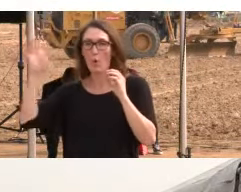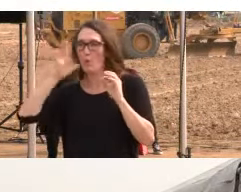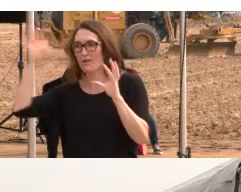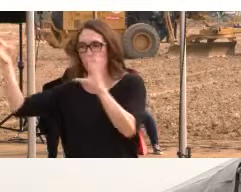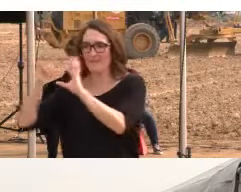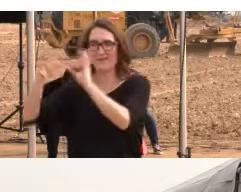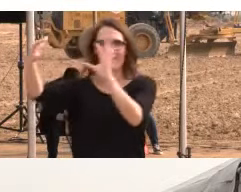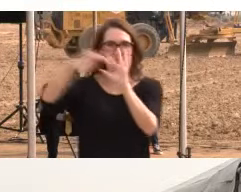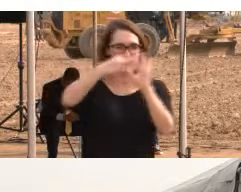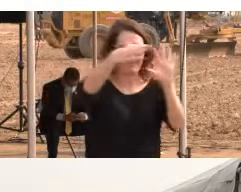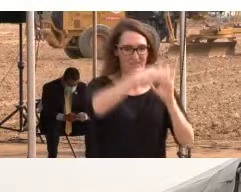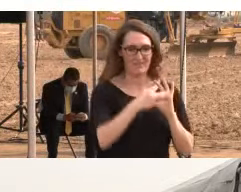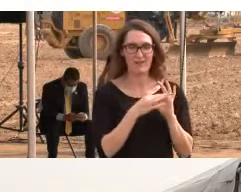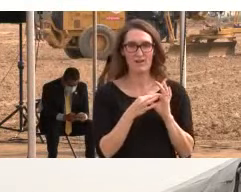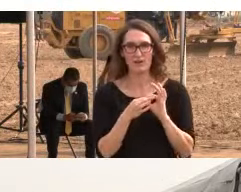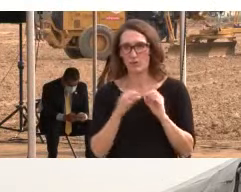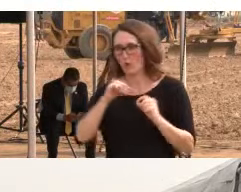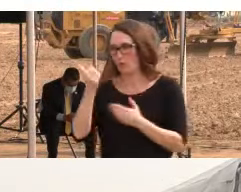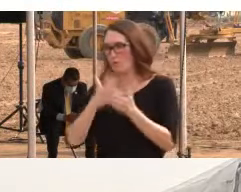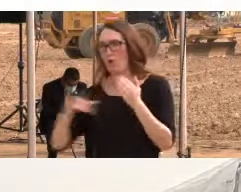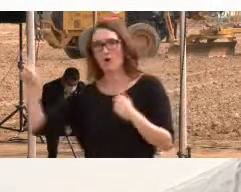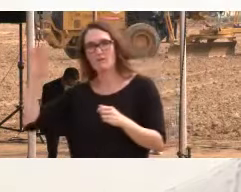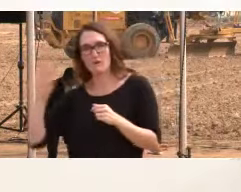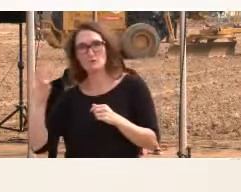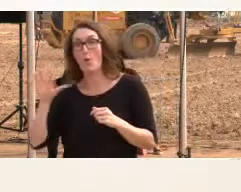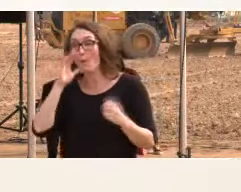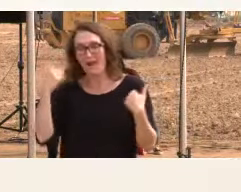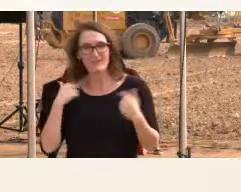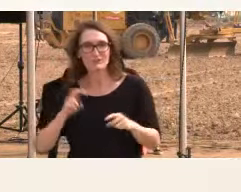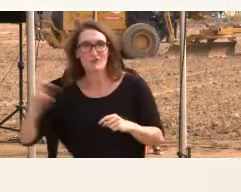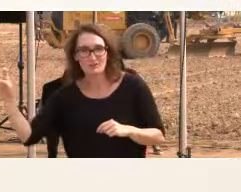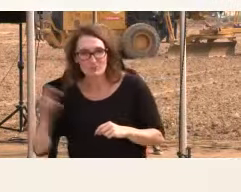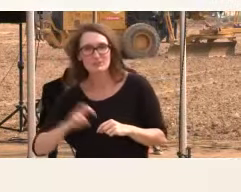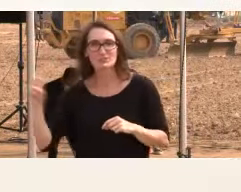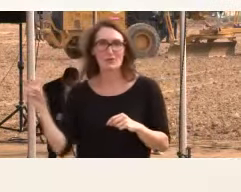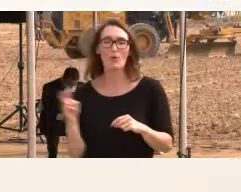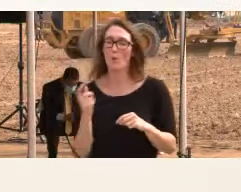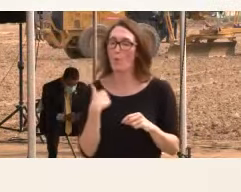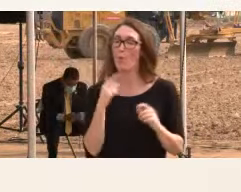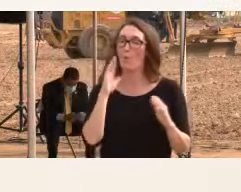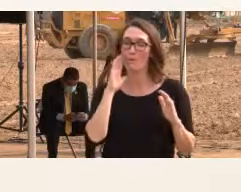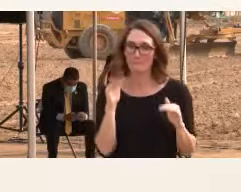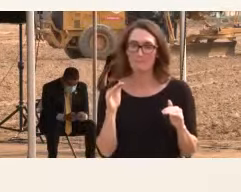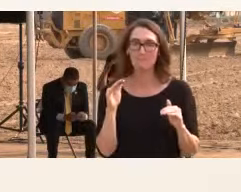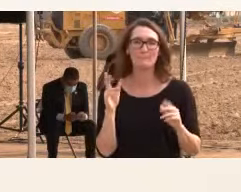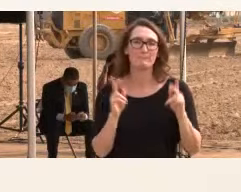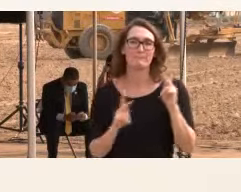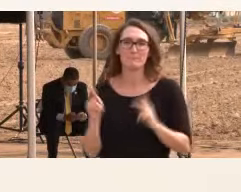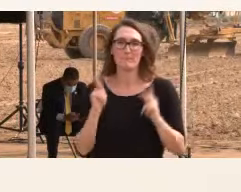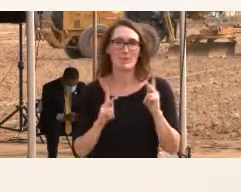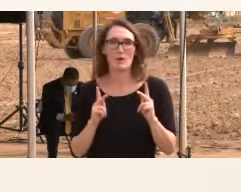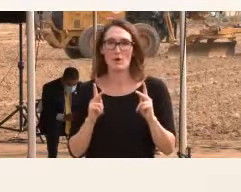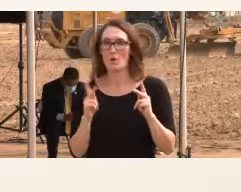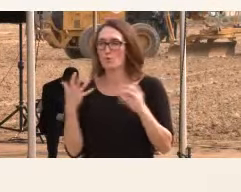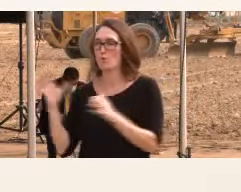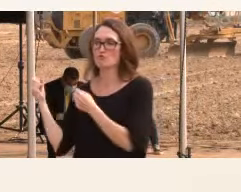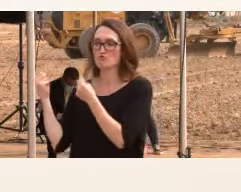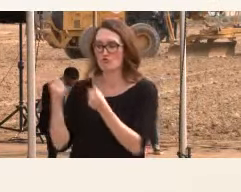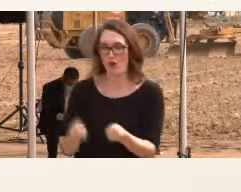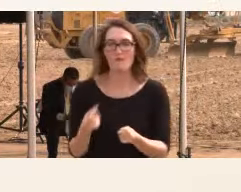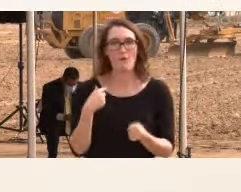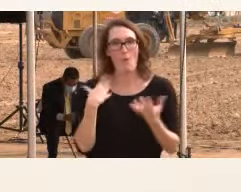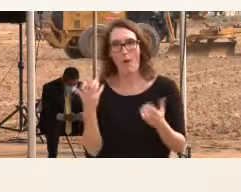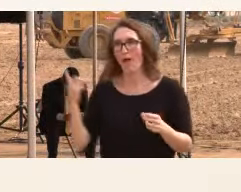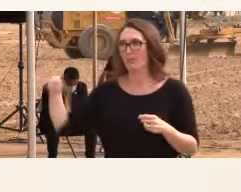this campus to other parts of Fresno through active transportation and transit. We really hope that people will not drive here, will actually take